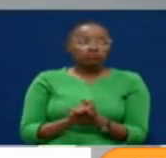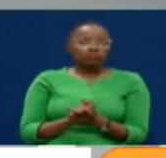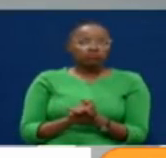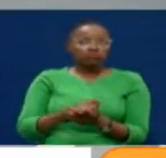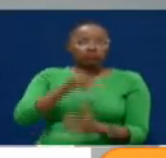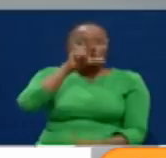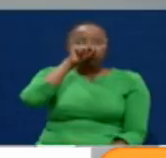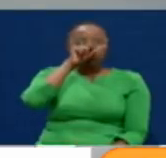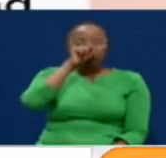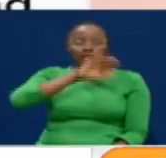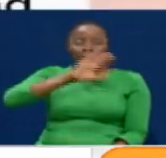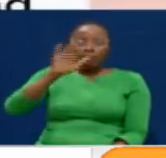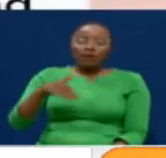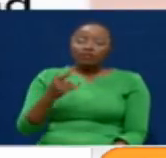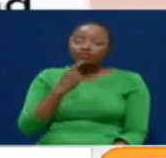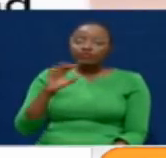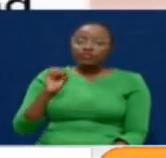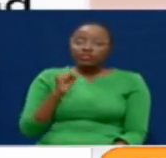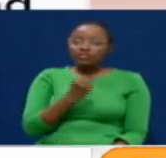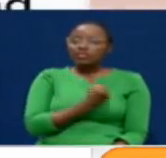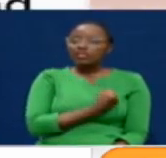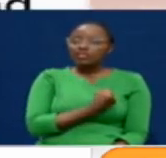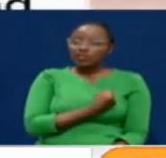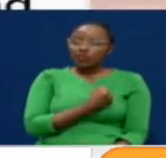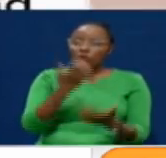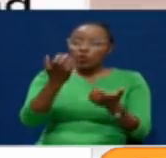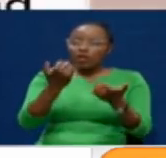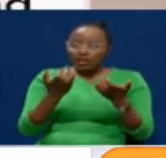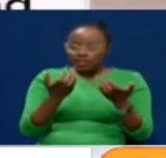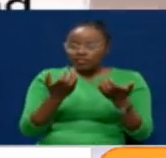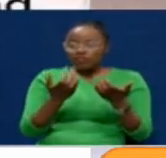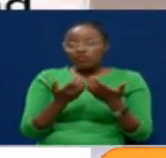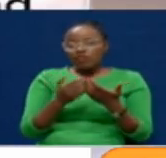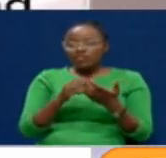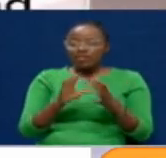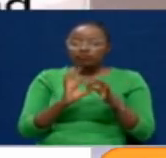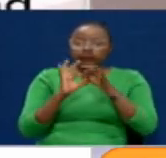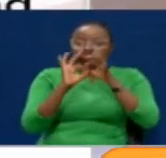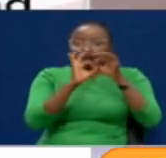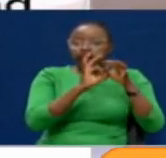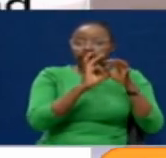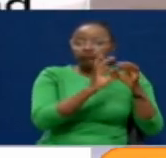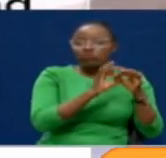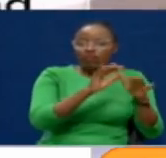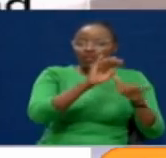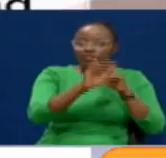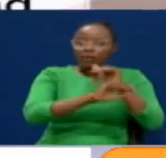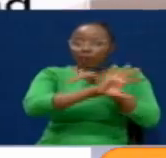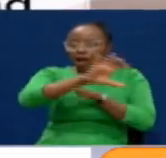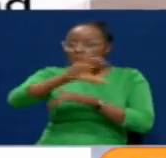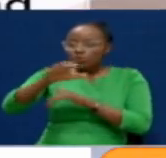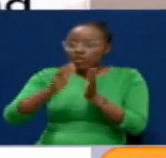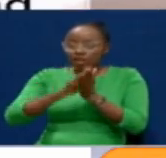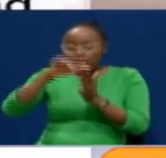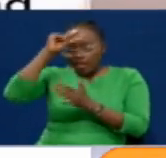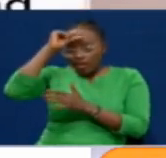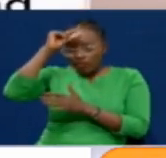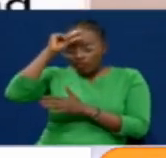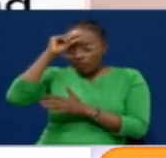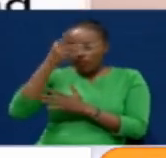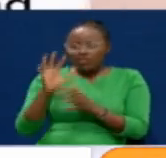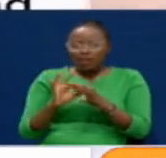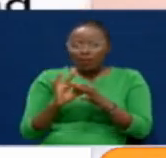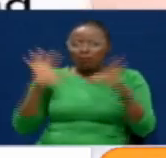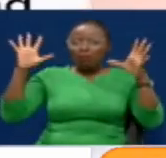tweets. Mutoro GM says, Senator, we need synergy between the county government and all the sub-counties in Nairobi. Totally